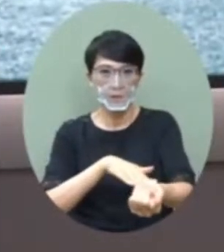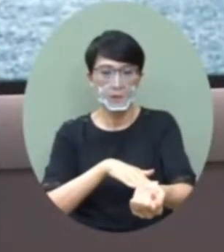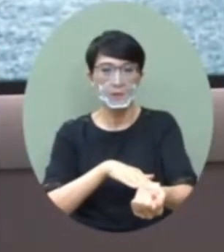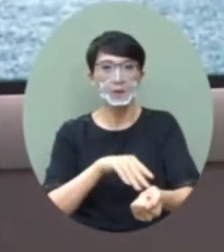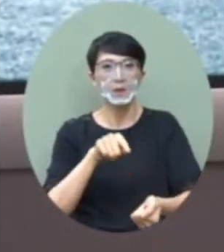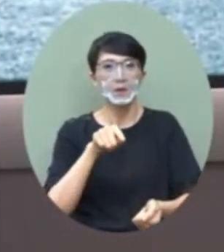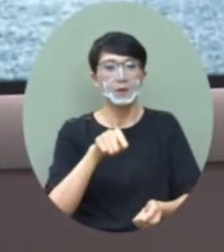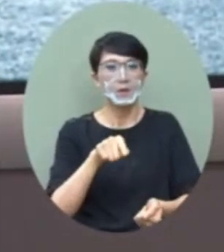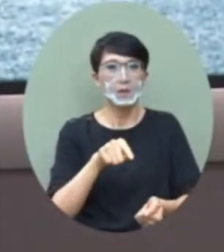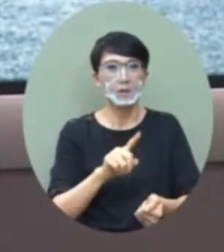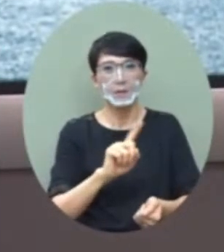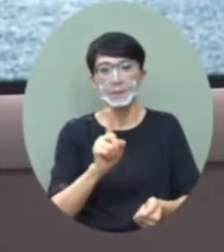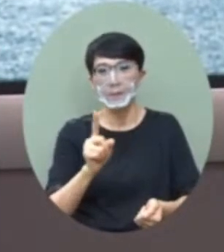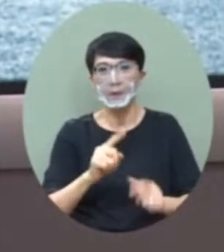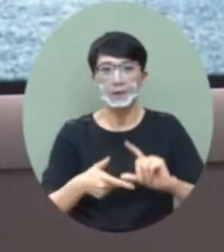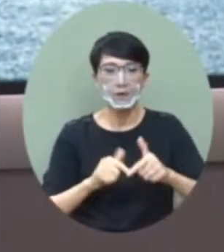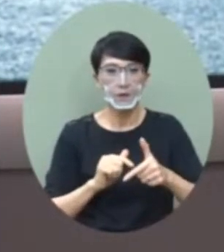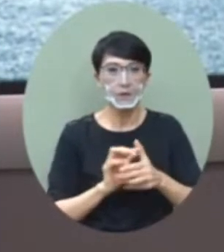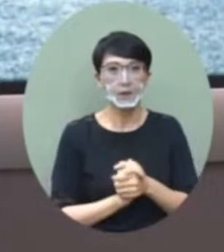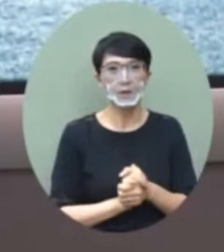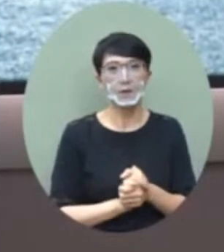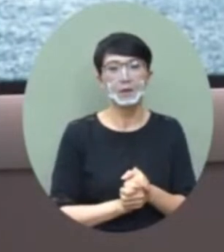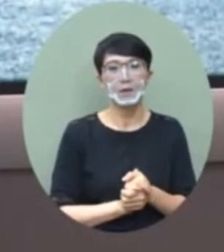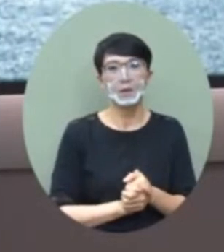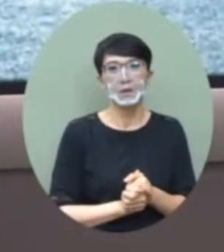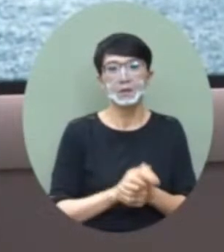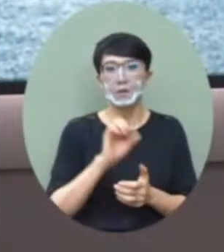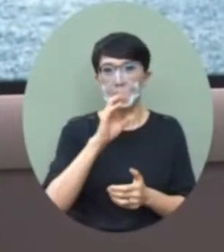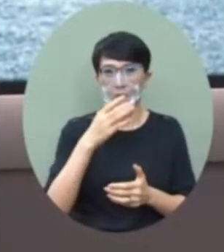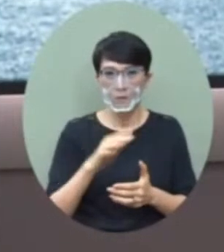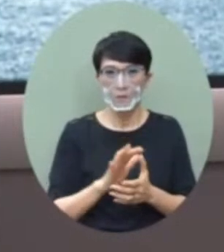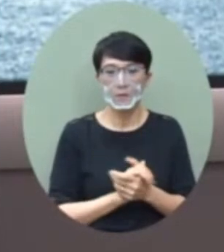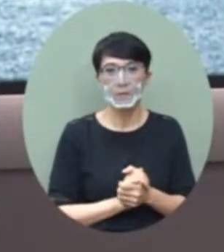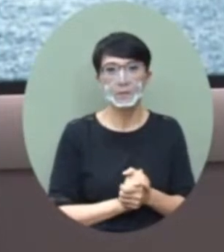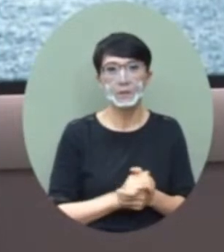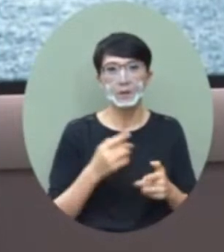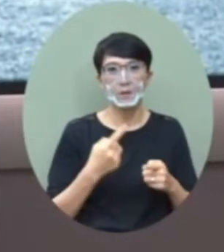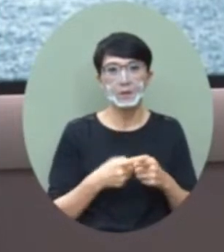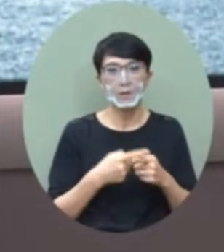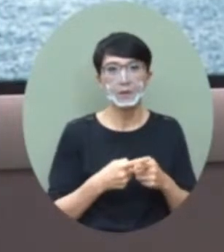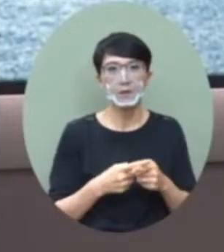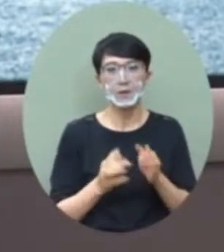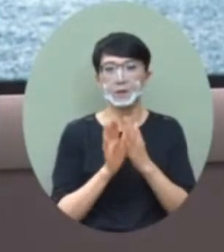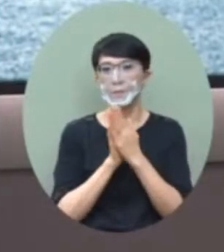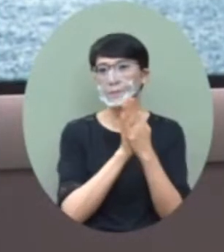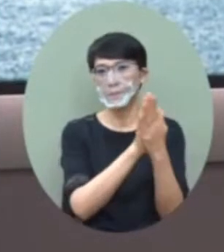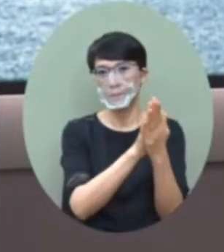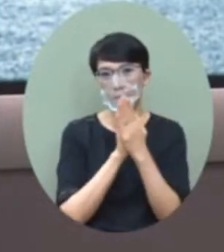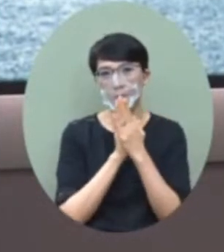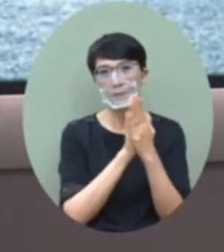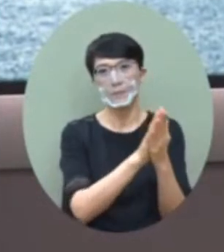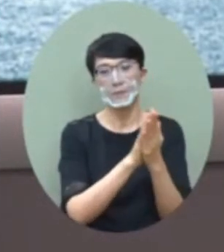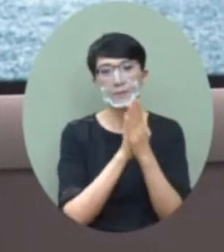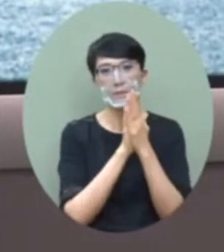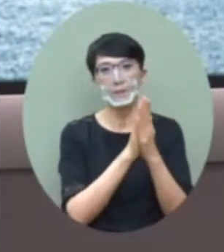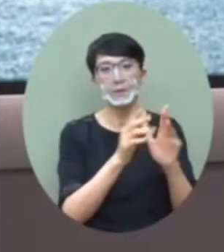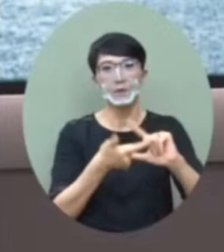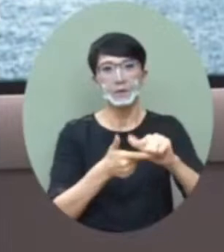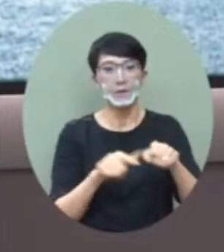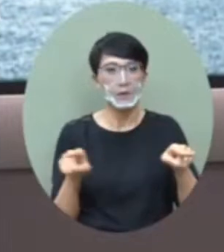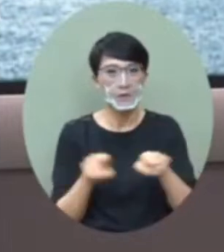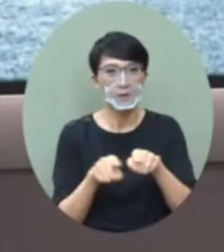as to how we work with the mainland medical staff. We are deploying different methods.